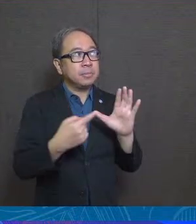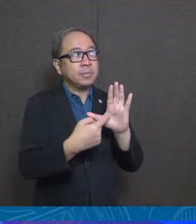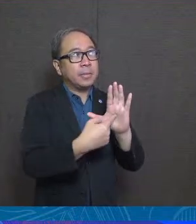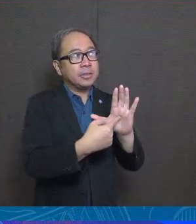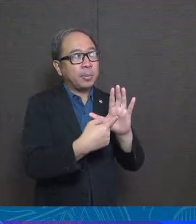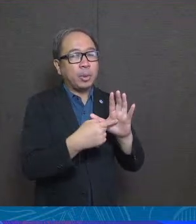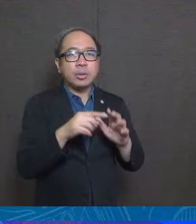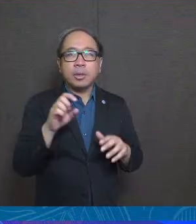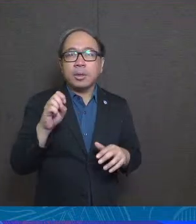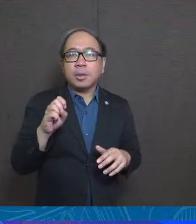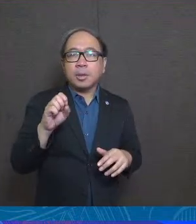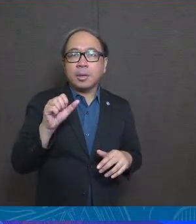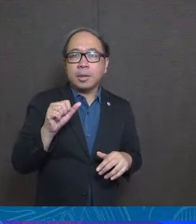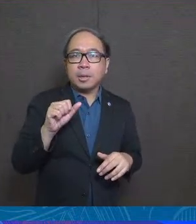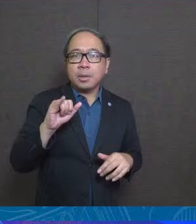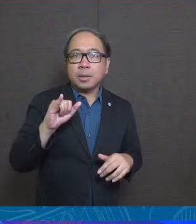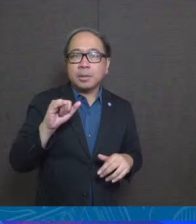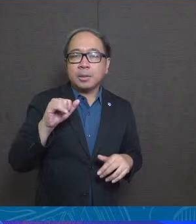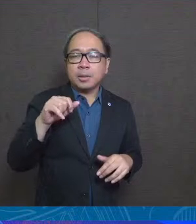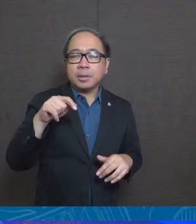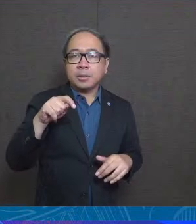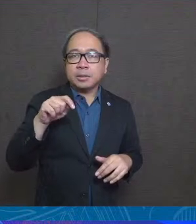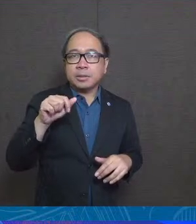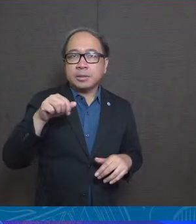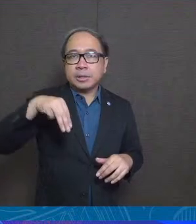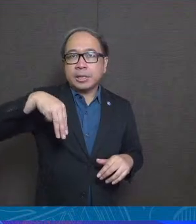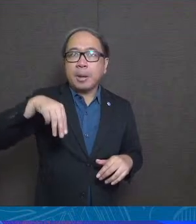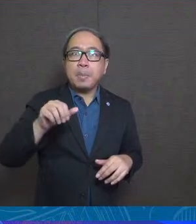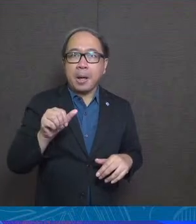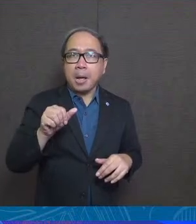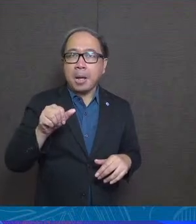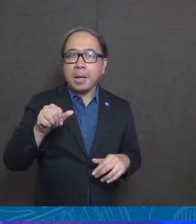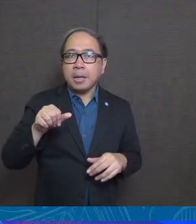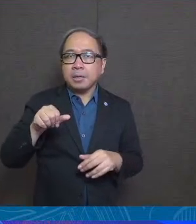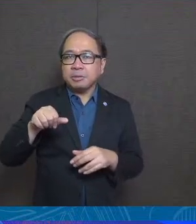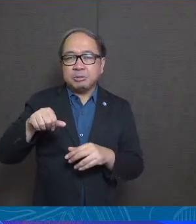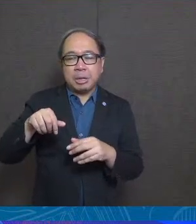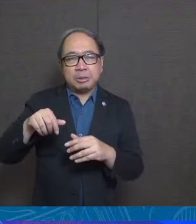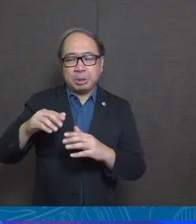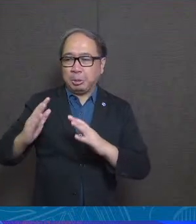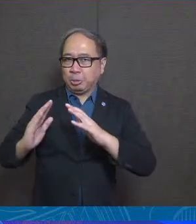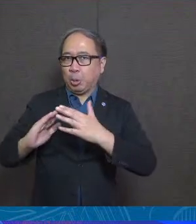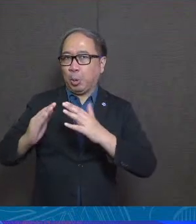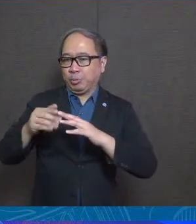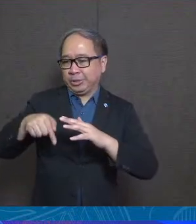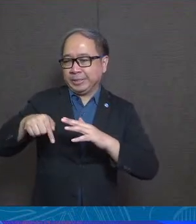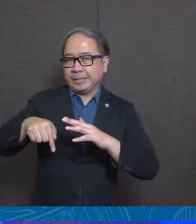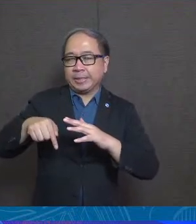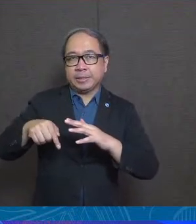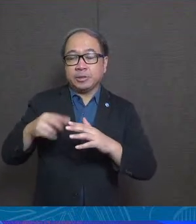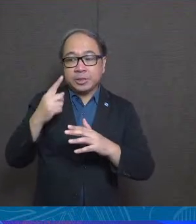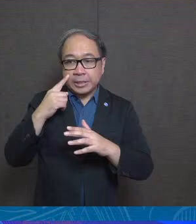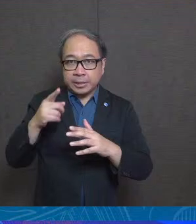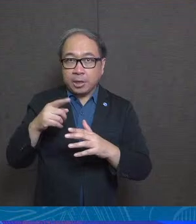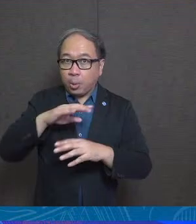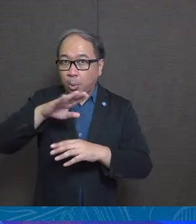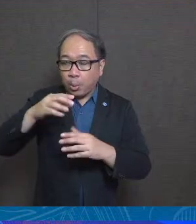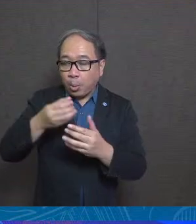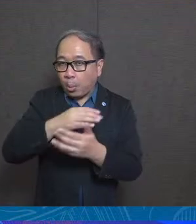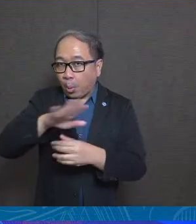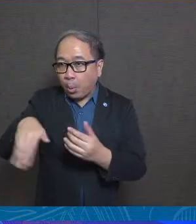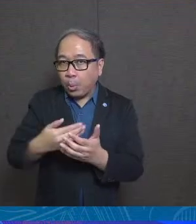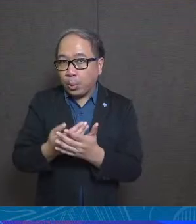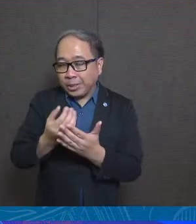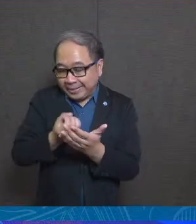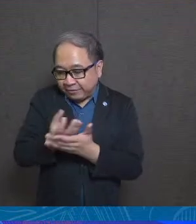Saitama Prefecture in Japan. So everything is regarding the information about the flood in Saitama Prefecture. And